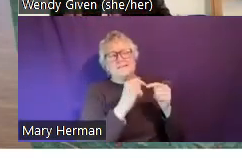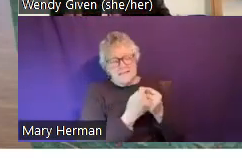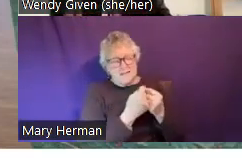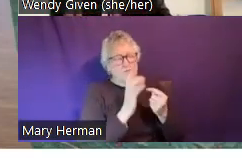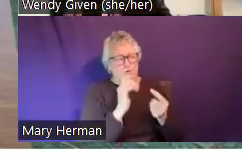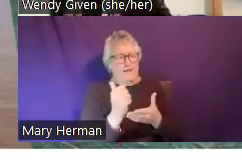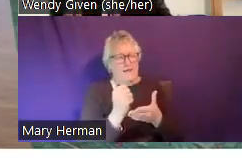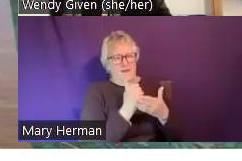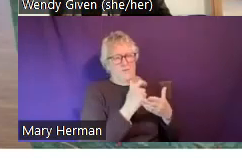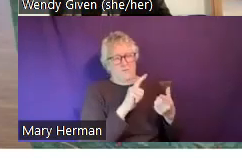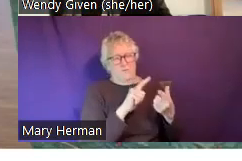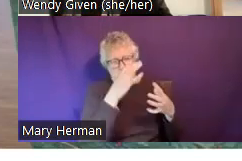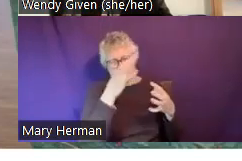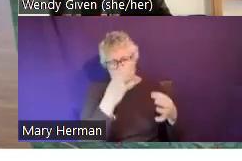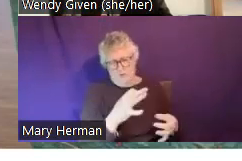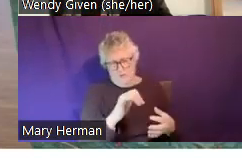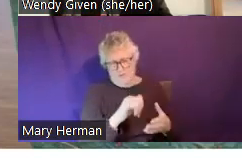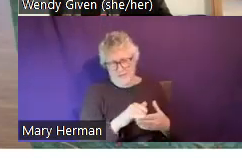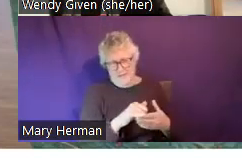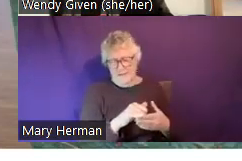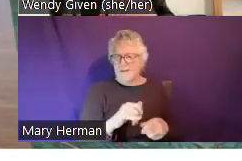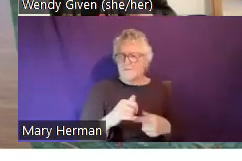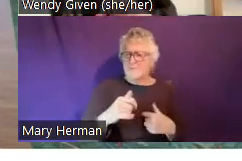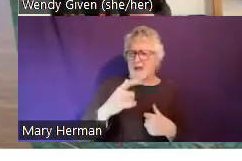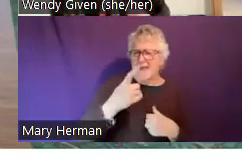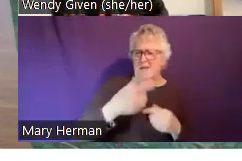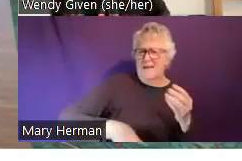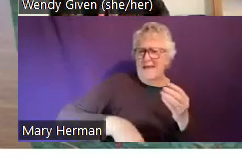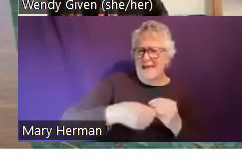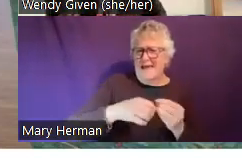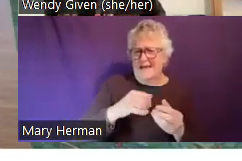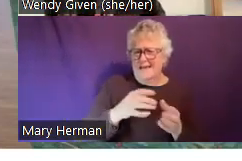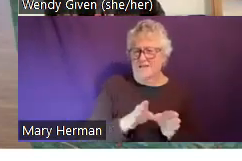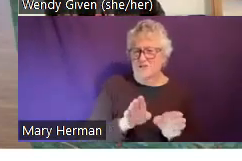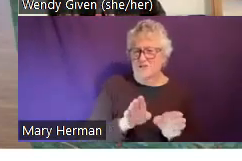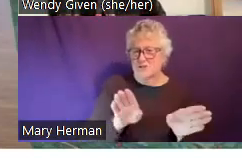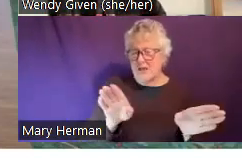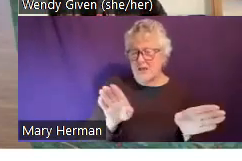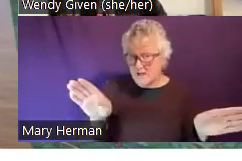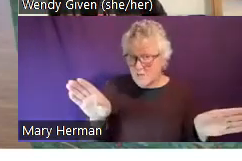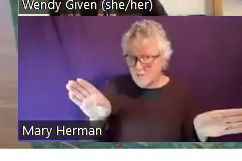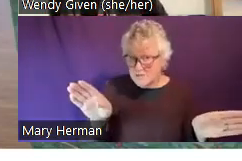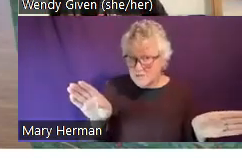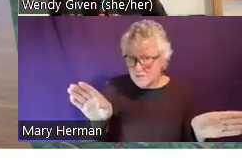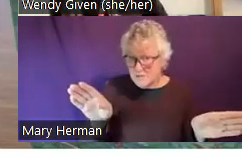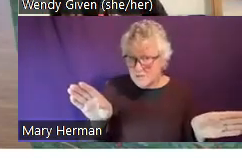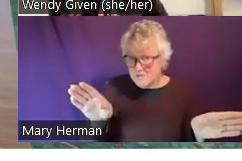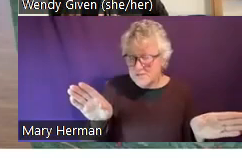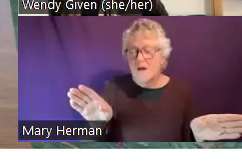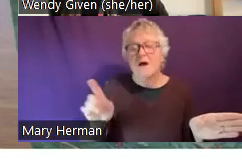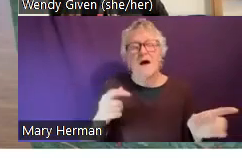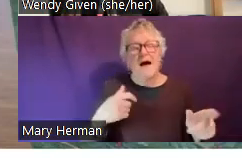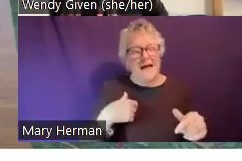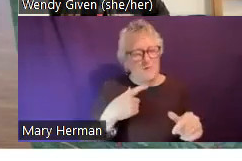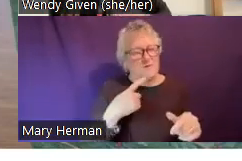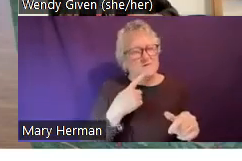would just add that in very general terms, as infrequently as